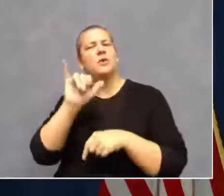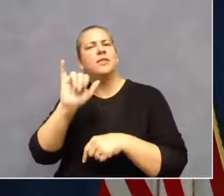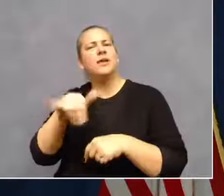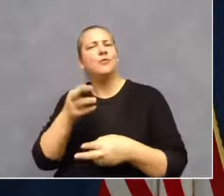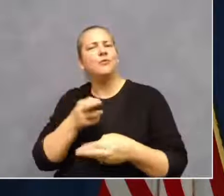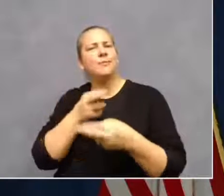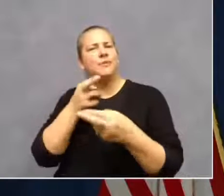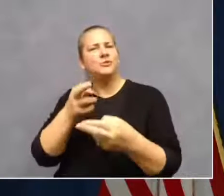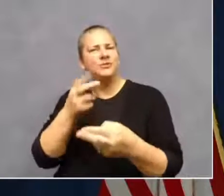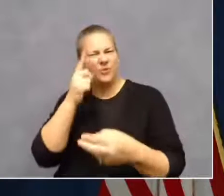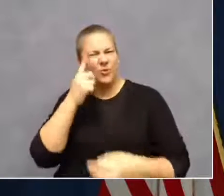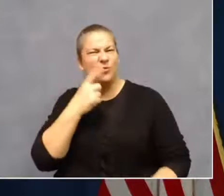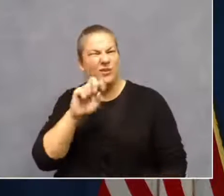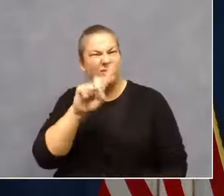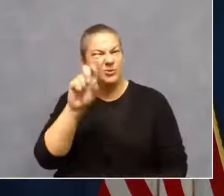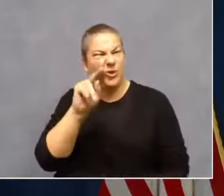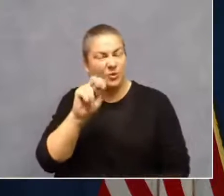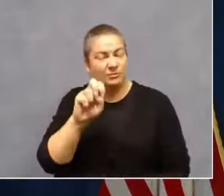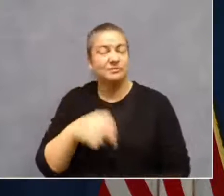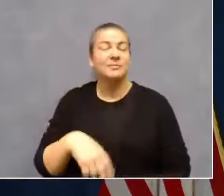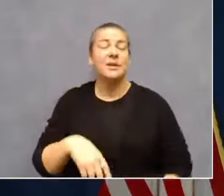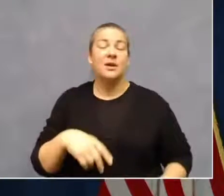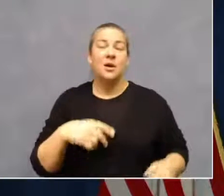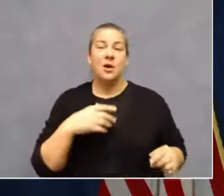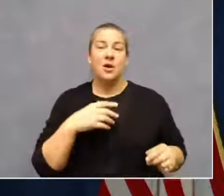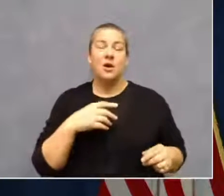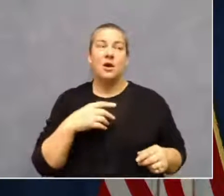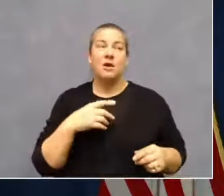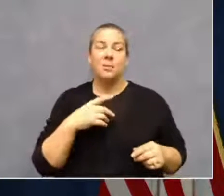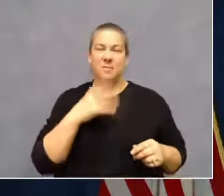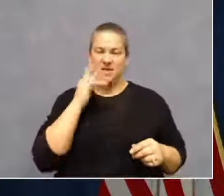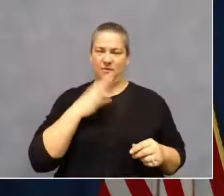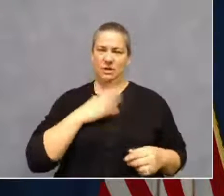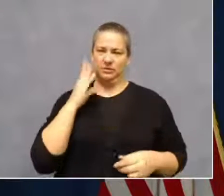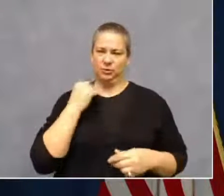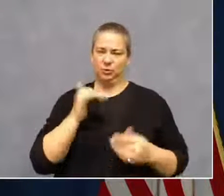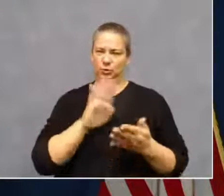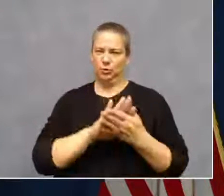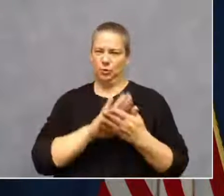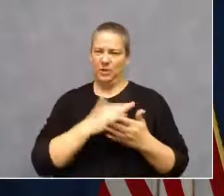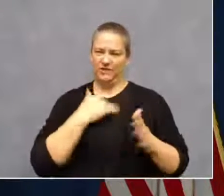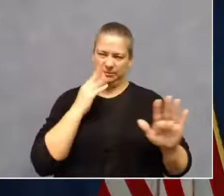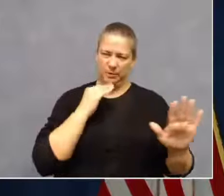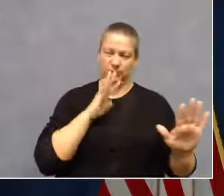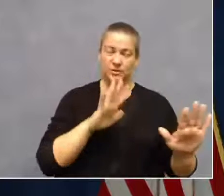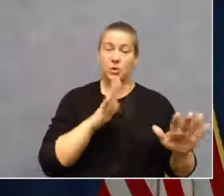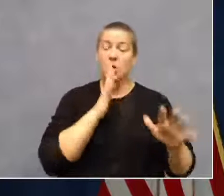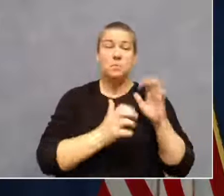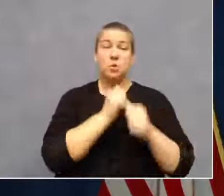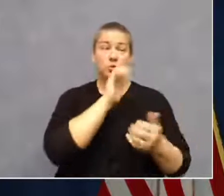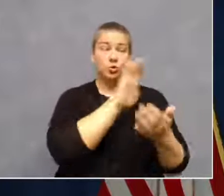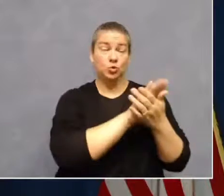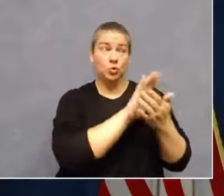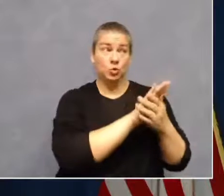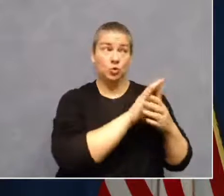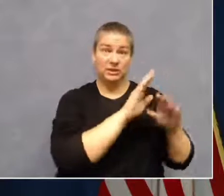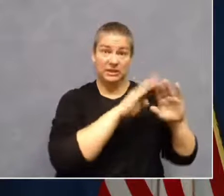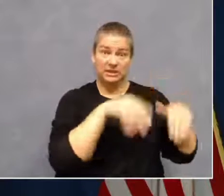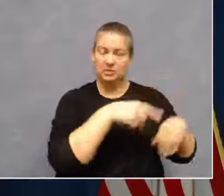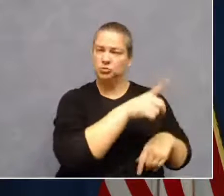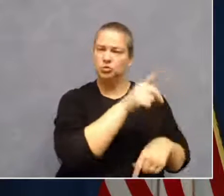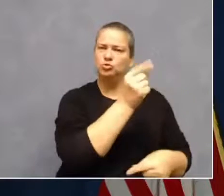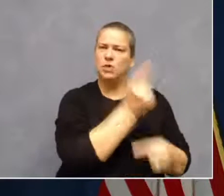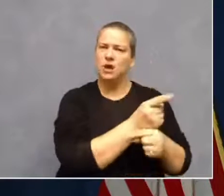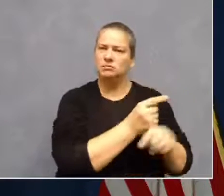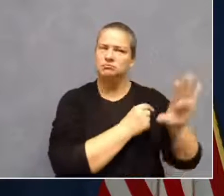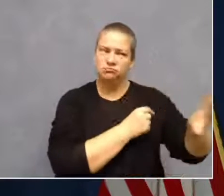counties based on our experience with schools? The vast majority of our school systems have done the right thing and have